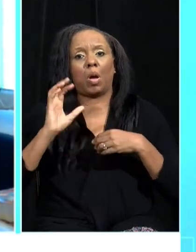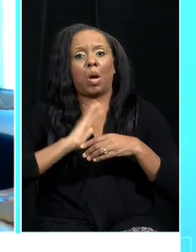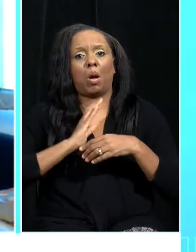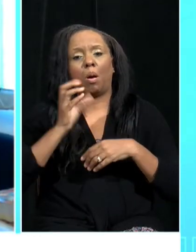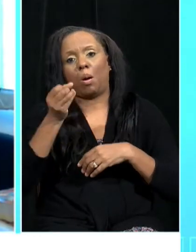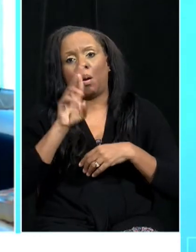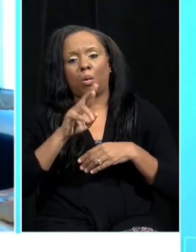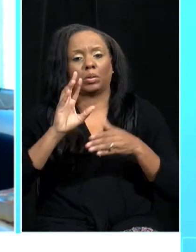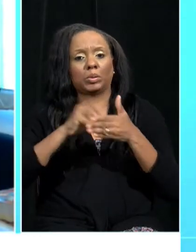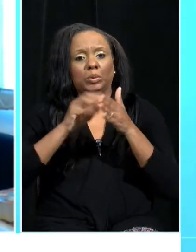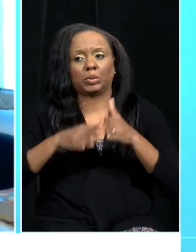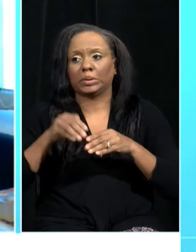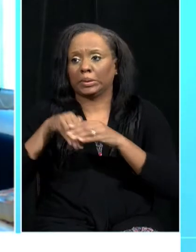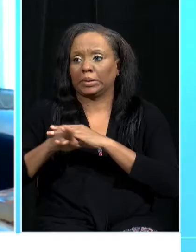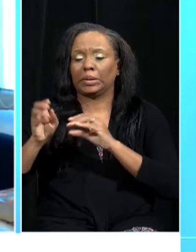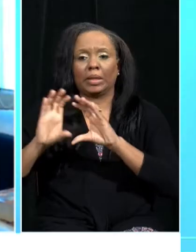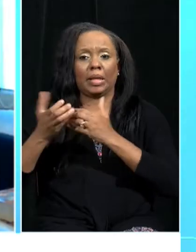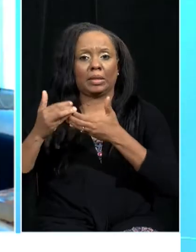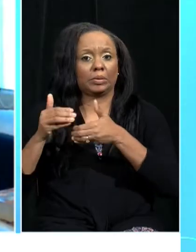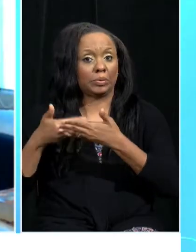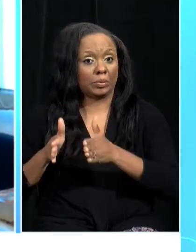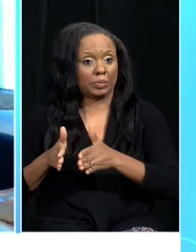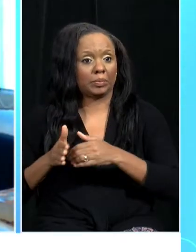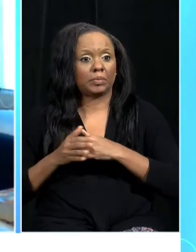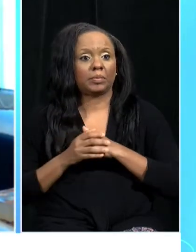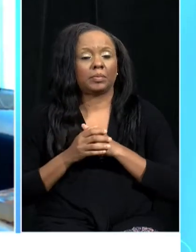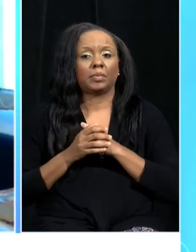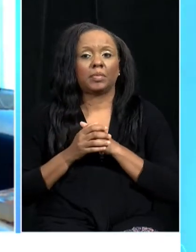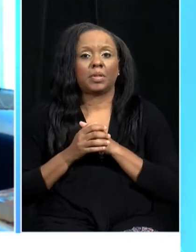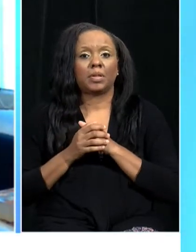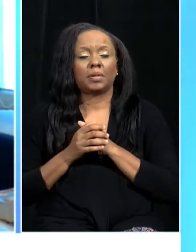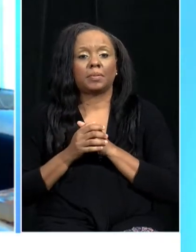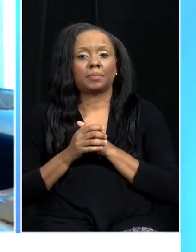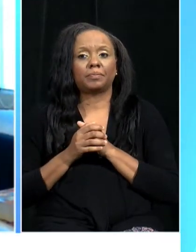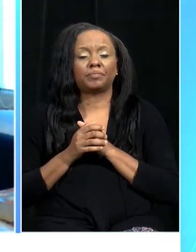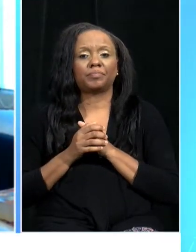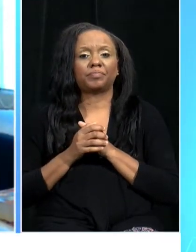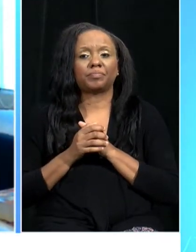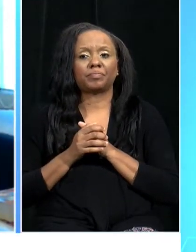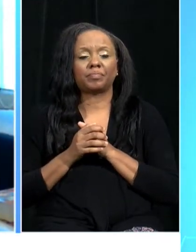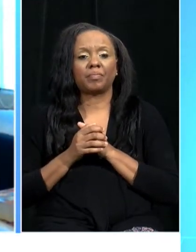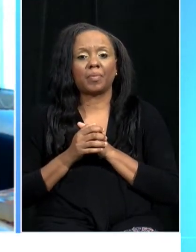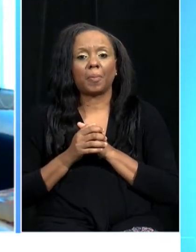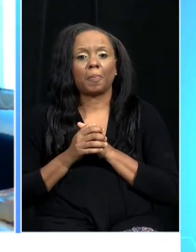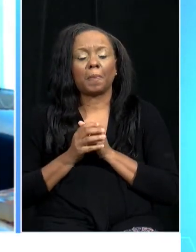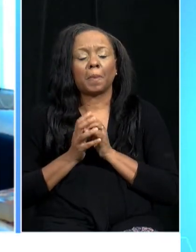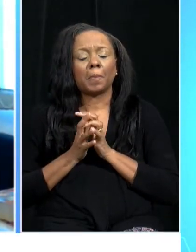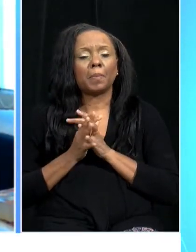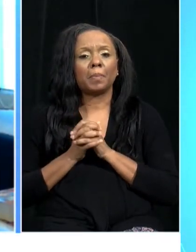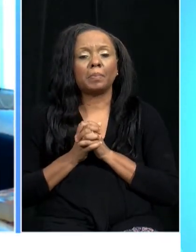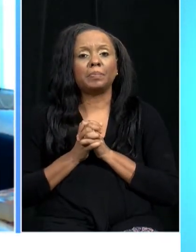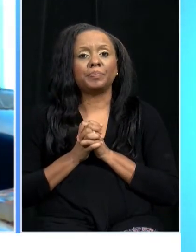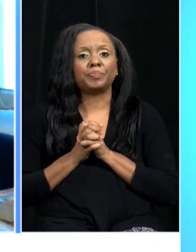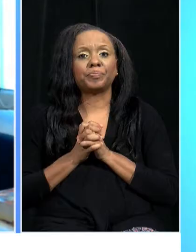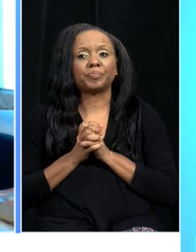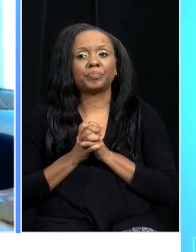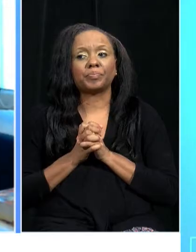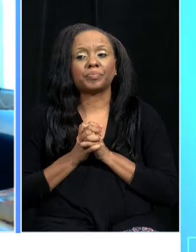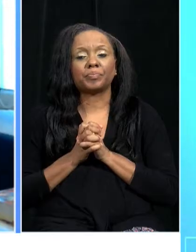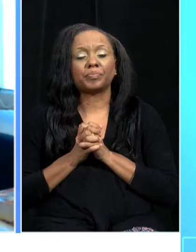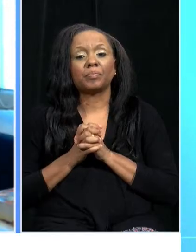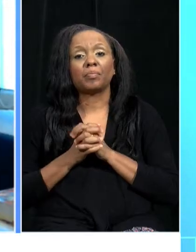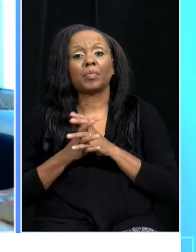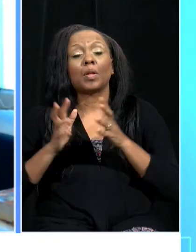then, as Justin is indicating, and as I had read, it means looking at where we are now and trying to bring about a